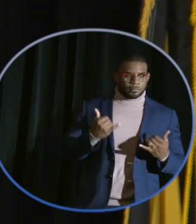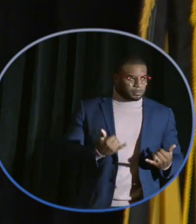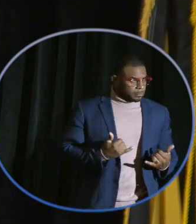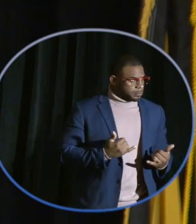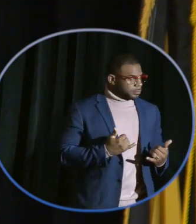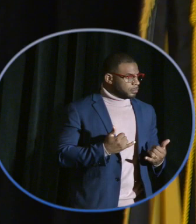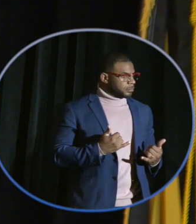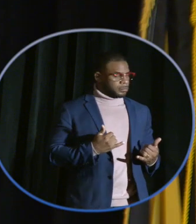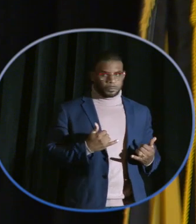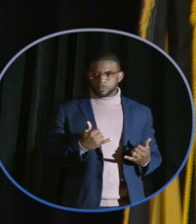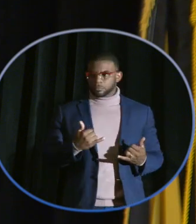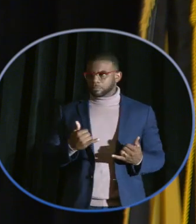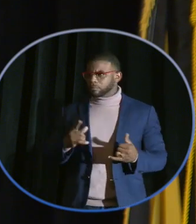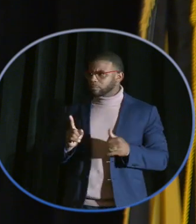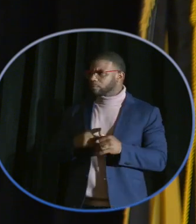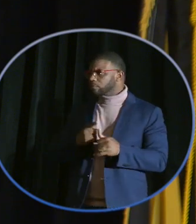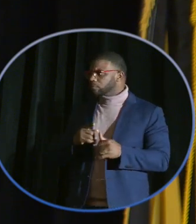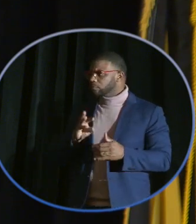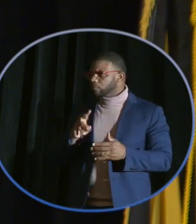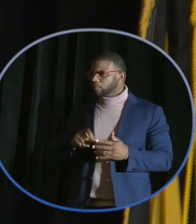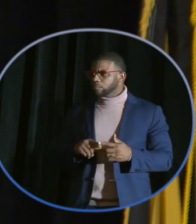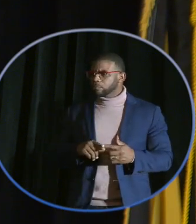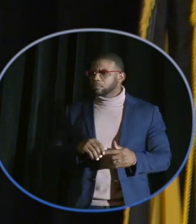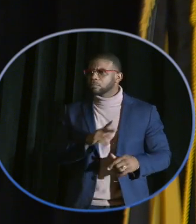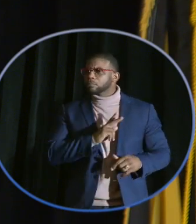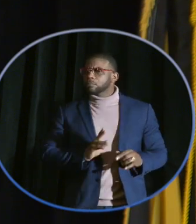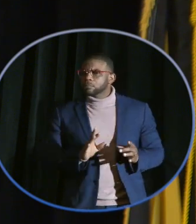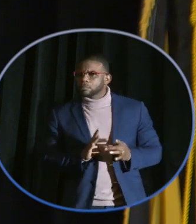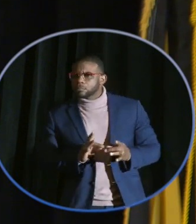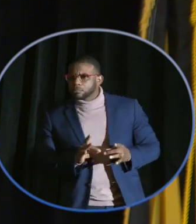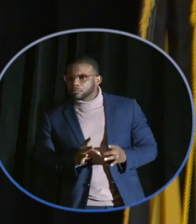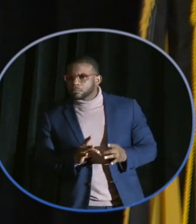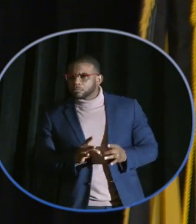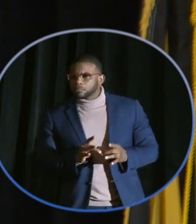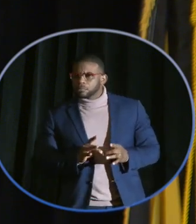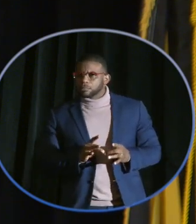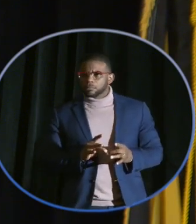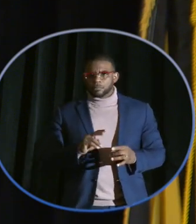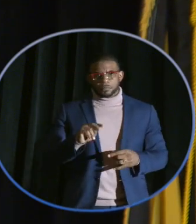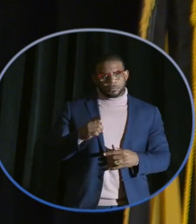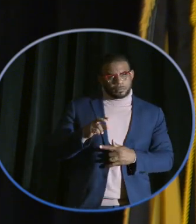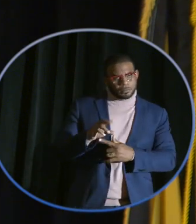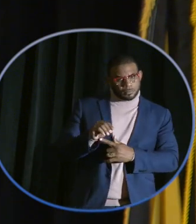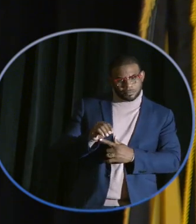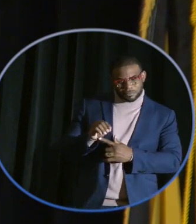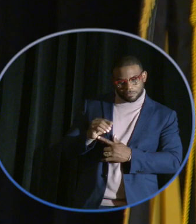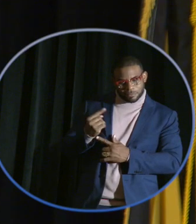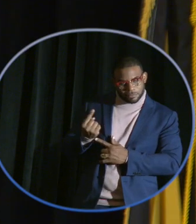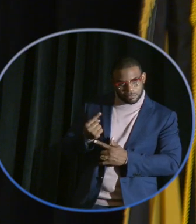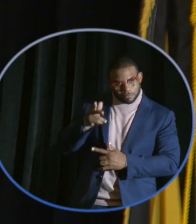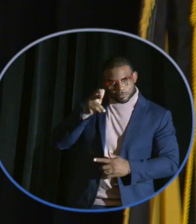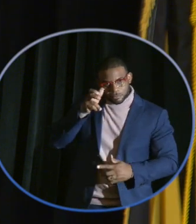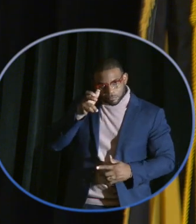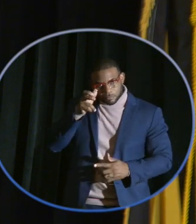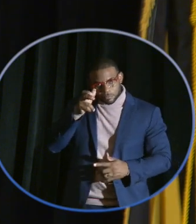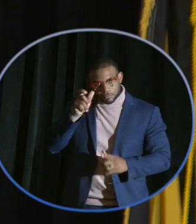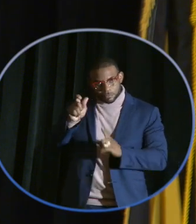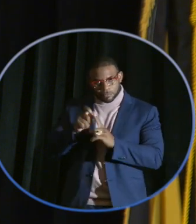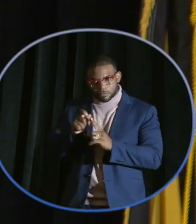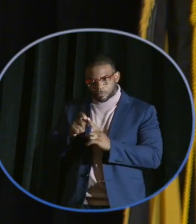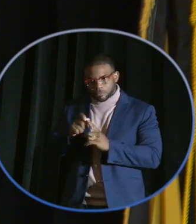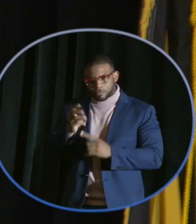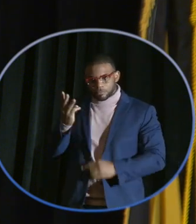now. And the first was, King said, the Negro has always heard the